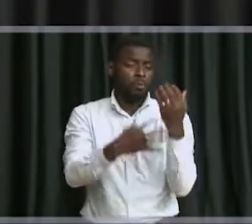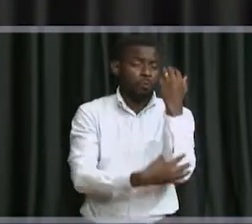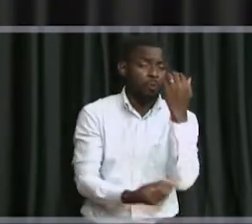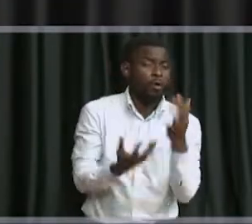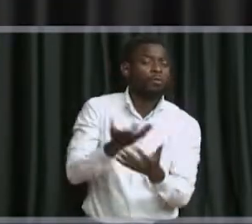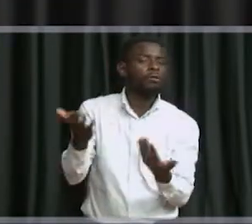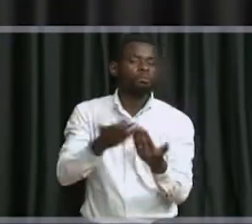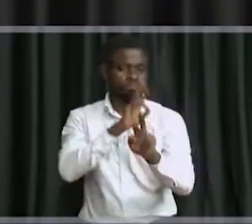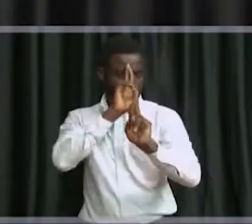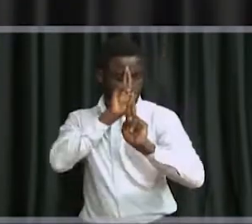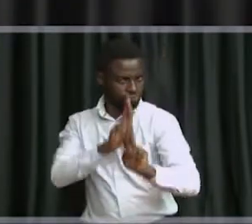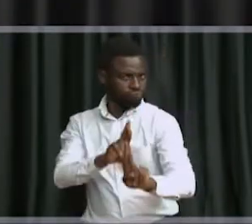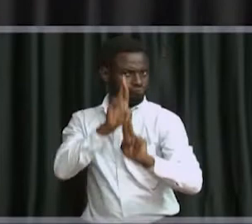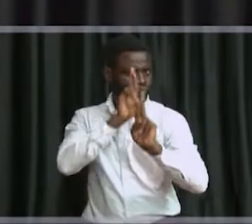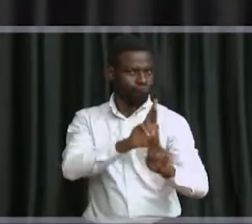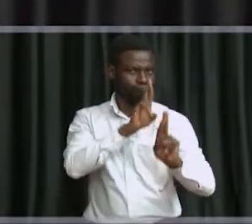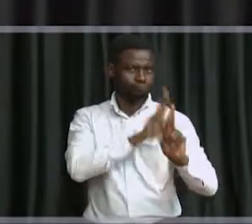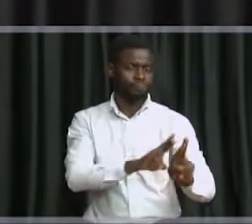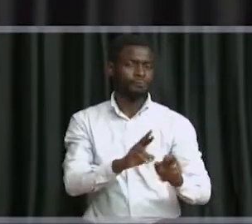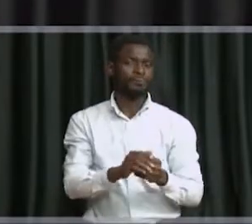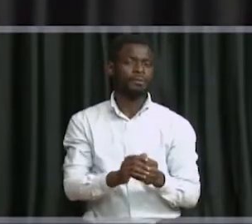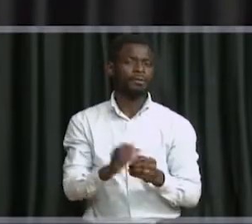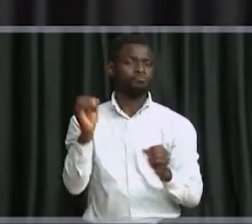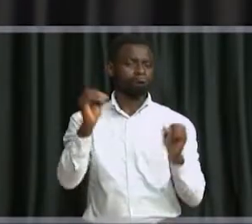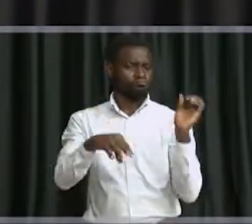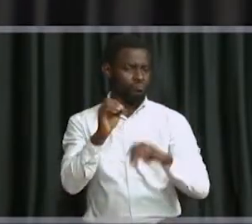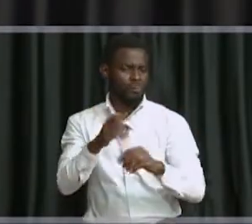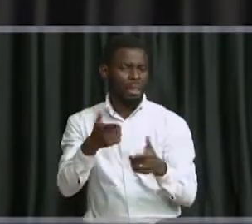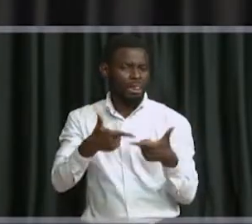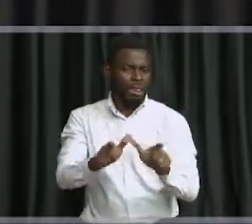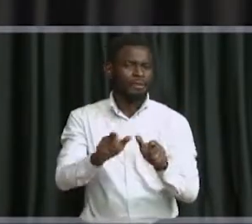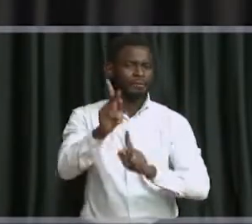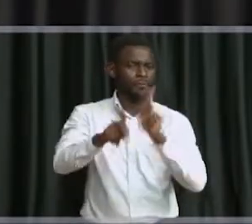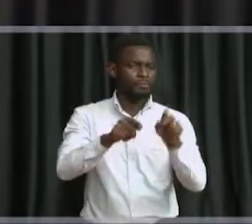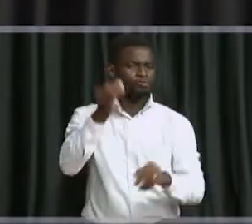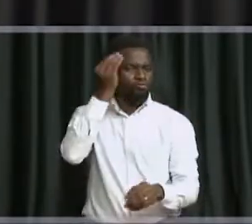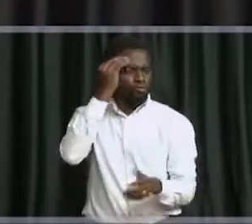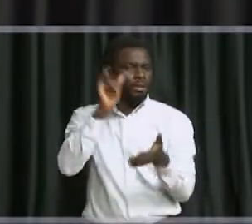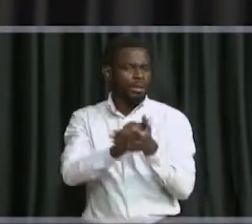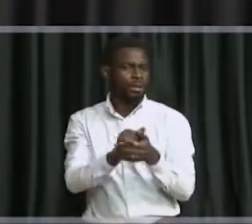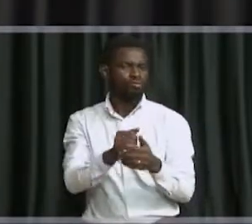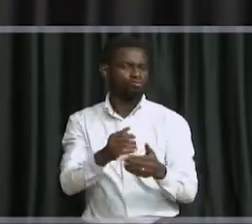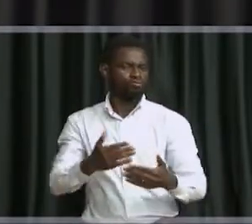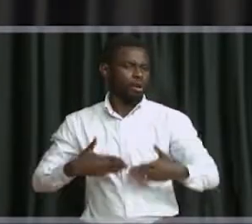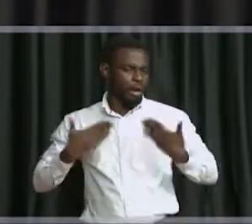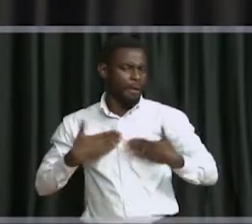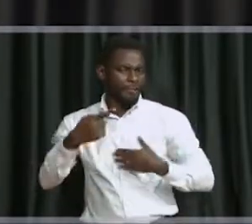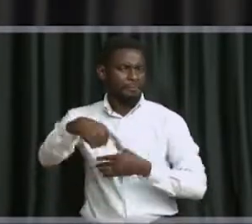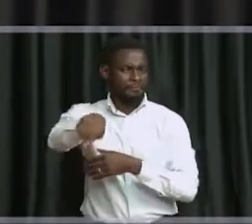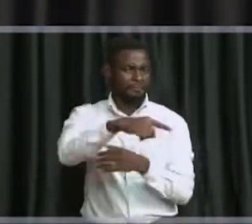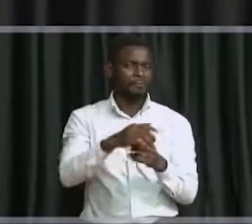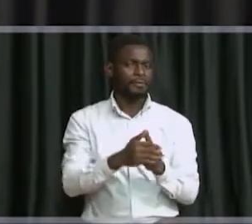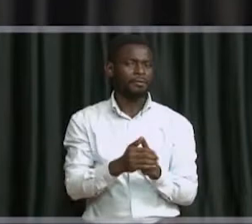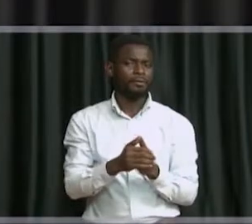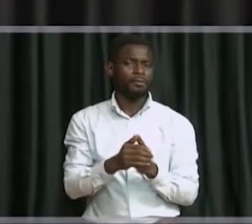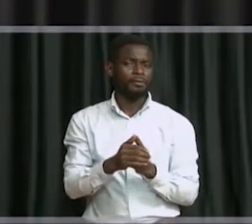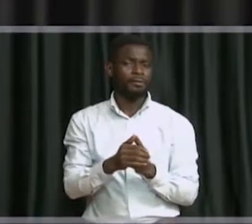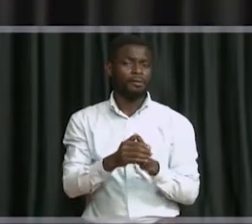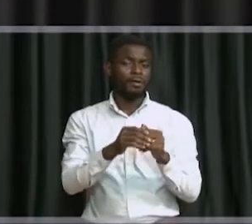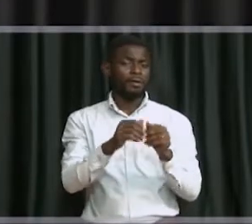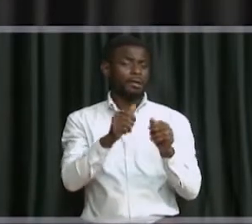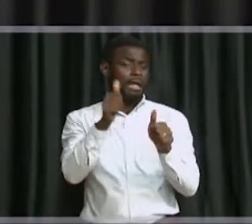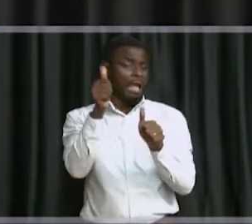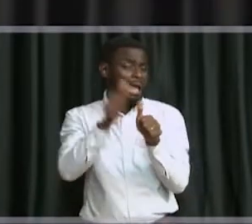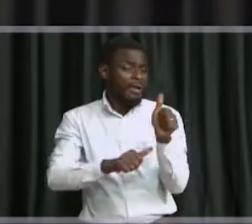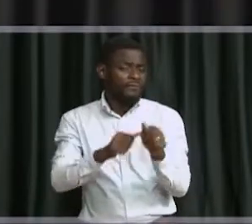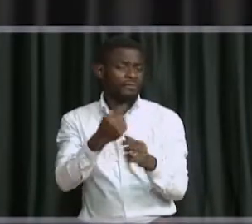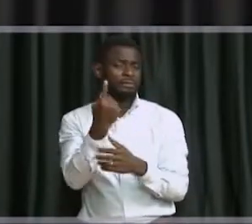fahosika shim na wakastamani hunu se weni jidi honye no eseseo wadu la siyine yeguso